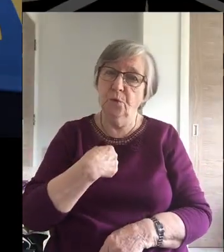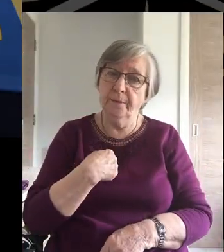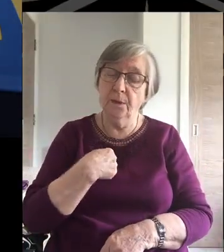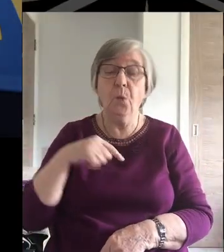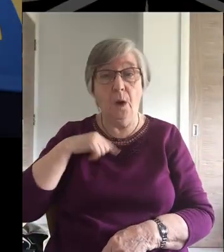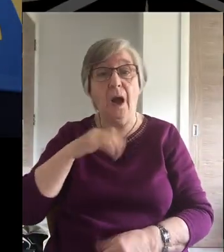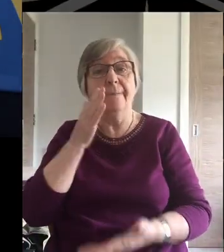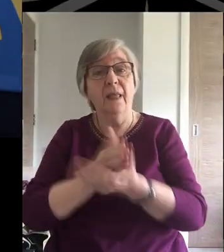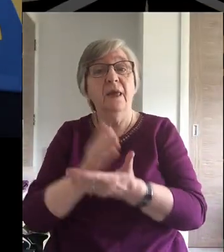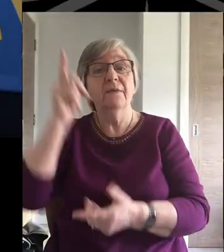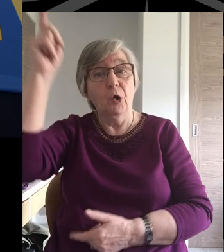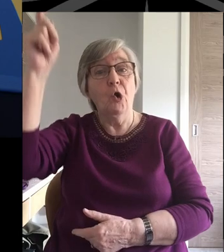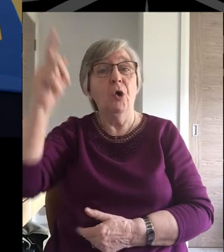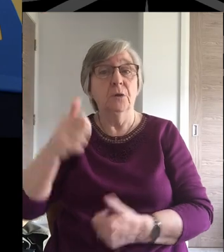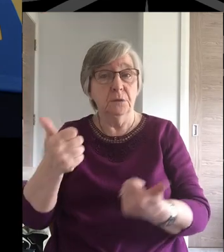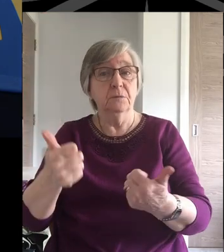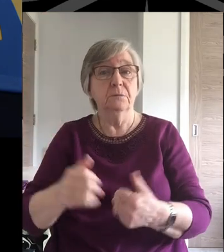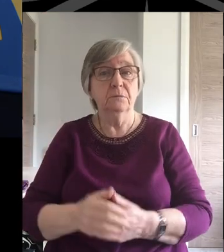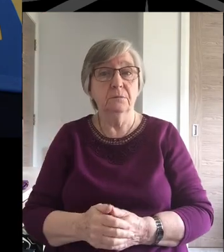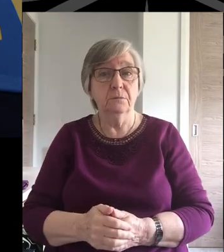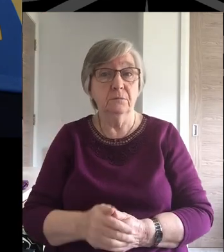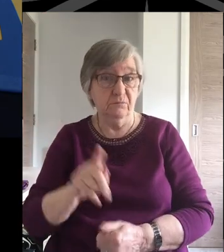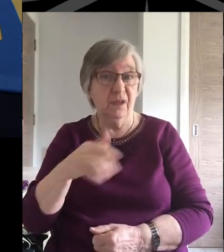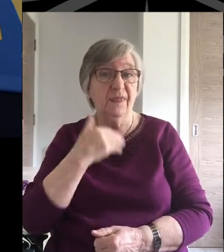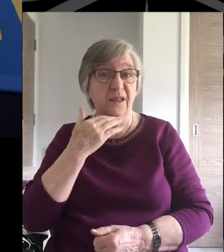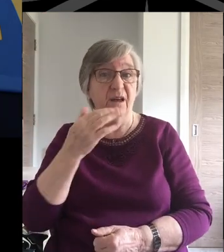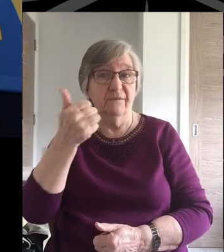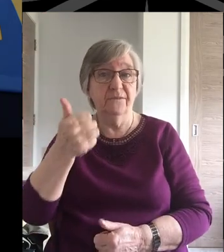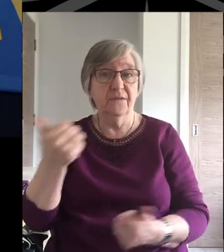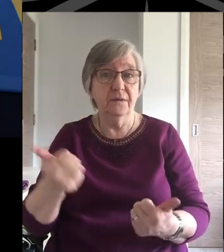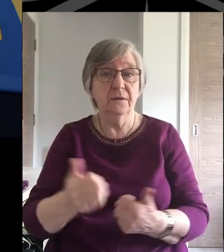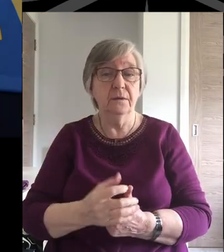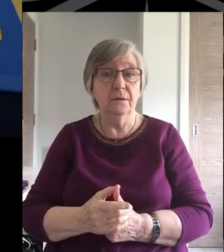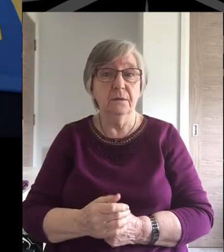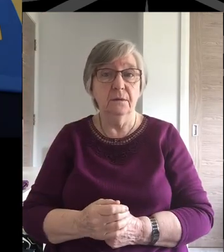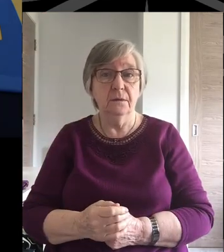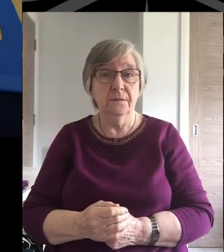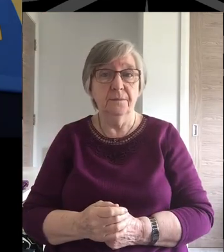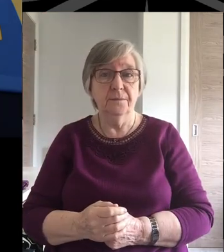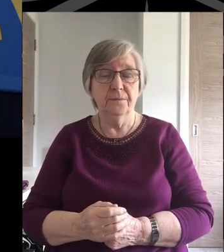I believe in God," as if that were all that needed to be said.